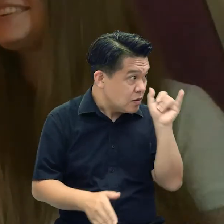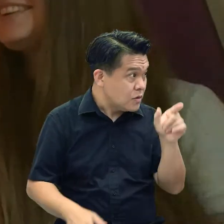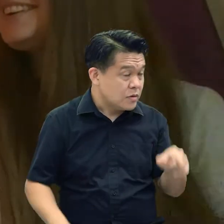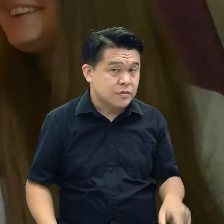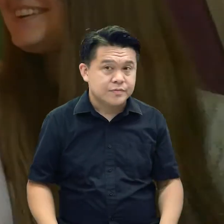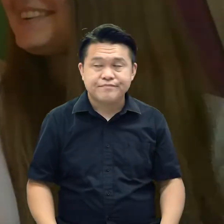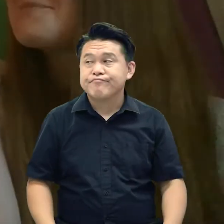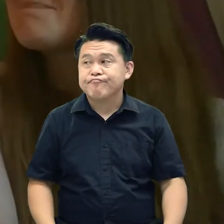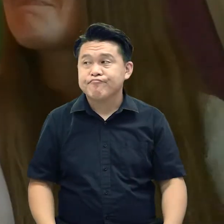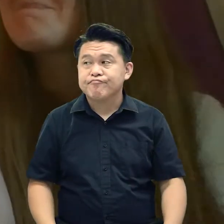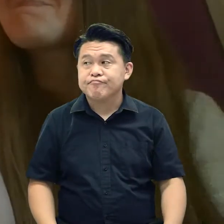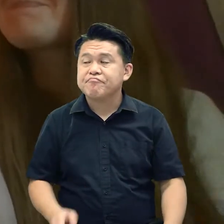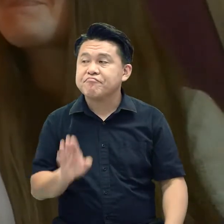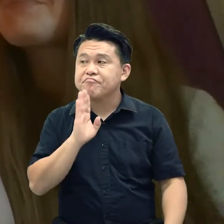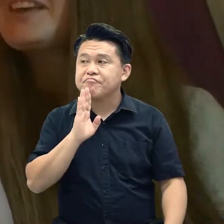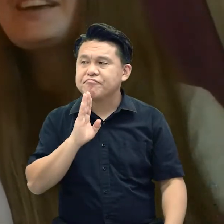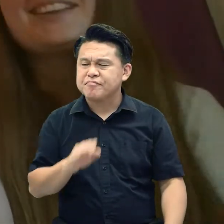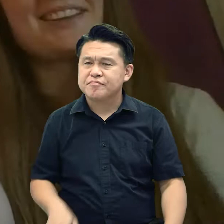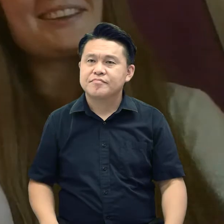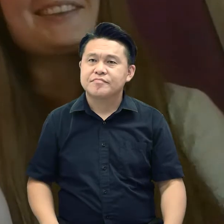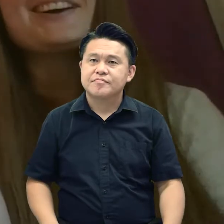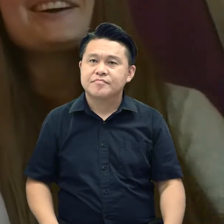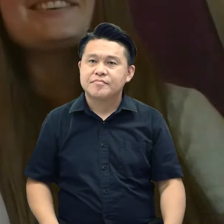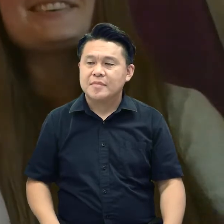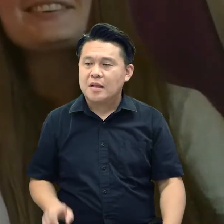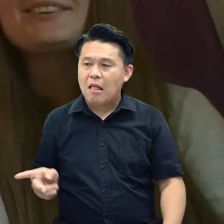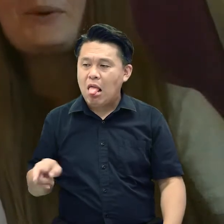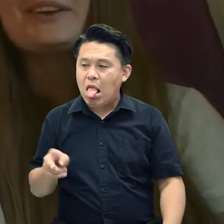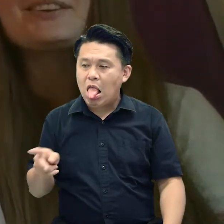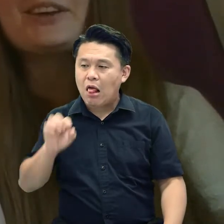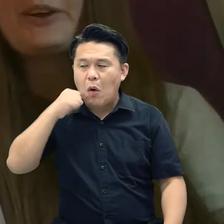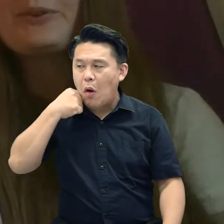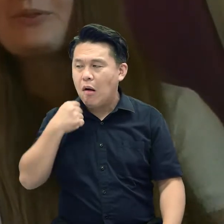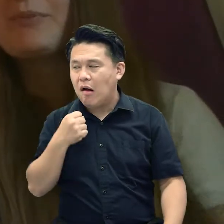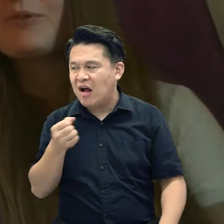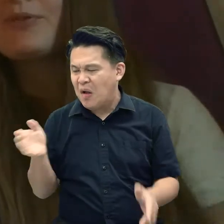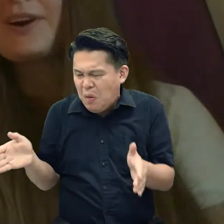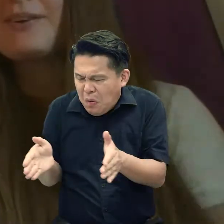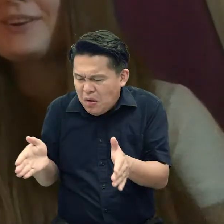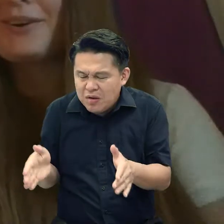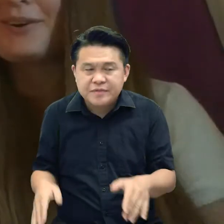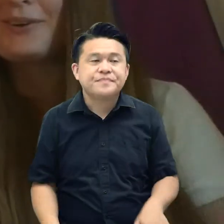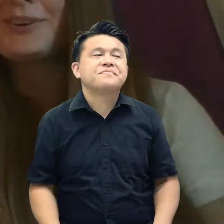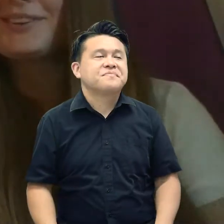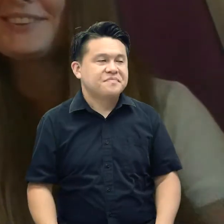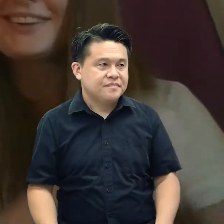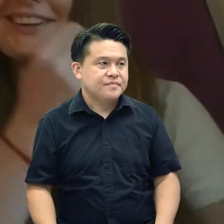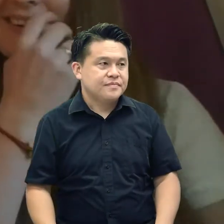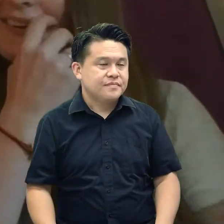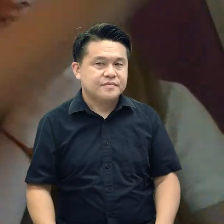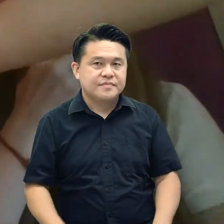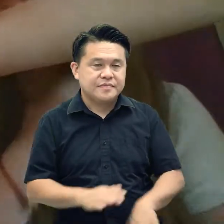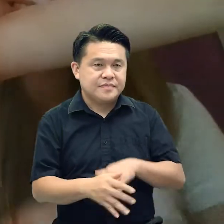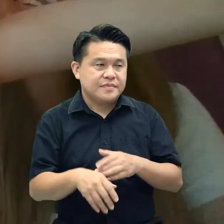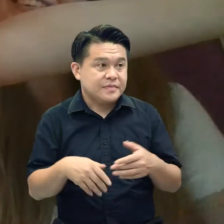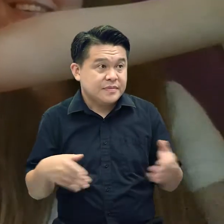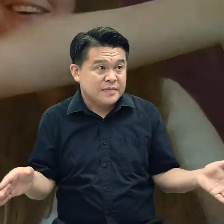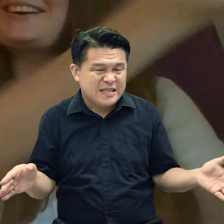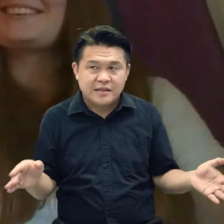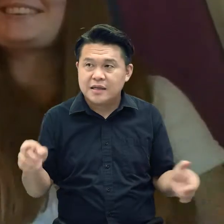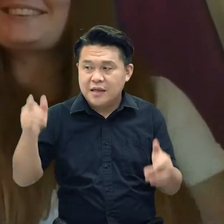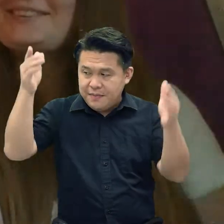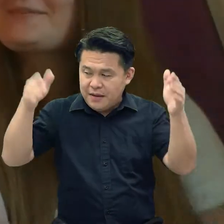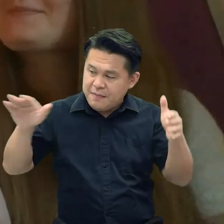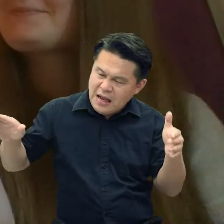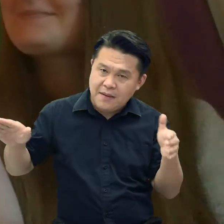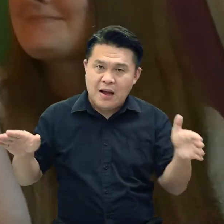tiny. It's very tiny. You remember you took a selfie there? Yeah, I did. I couldn't even around at all. Yeah, you couldn't even like stretch your arms